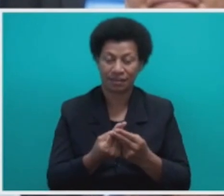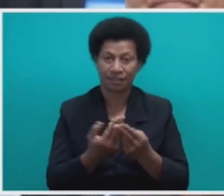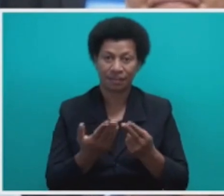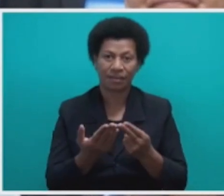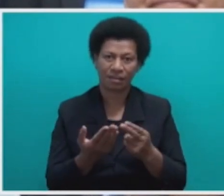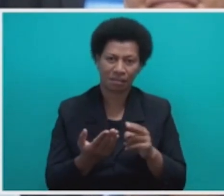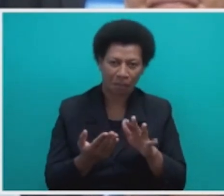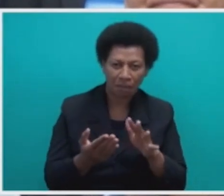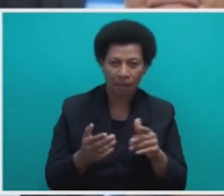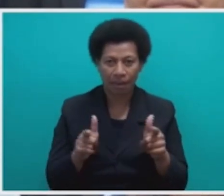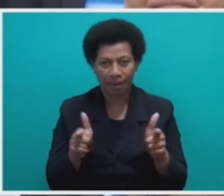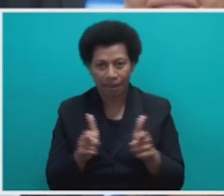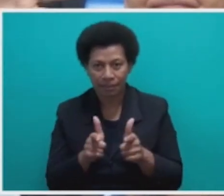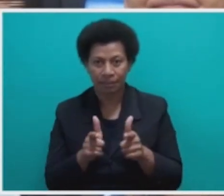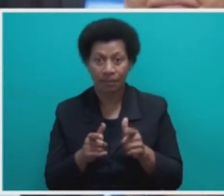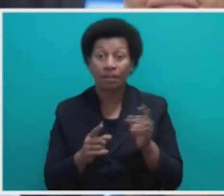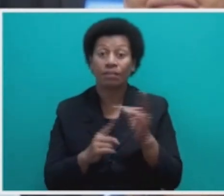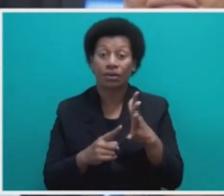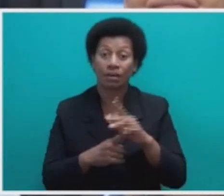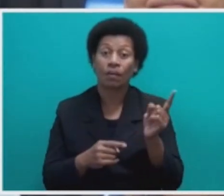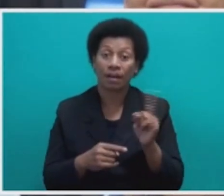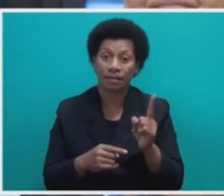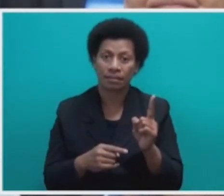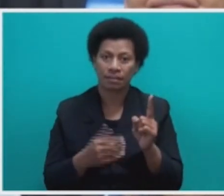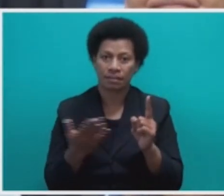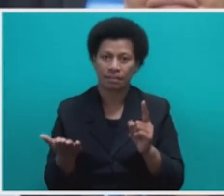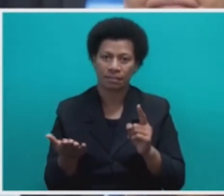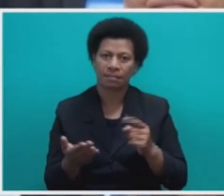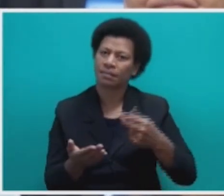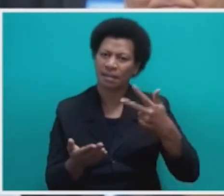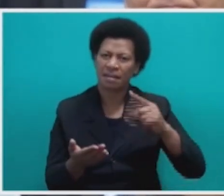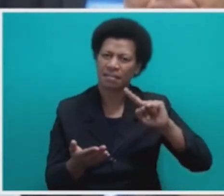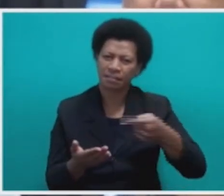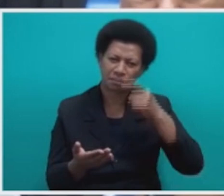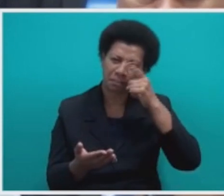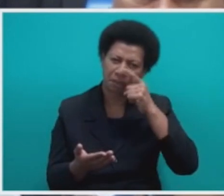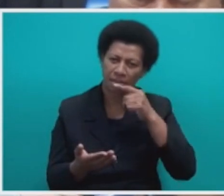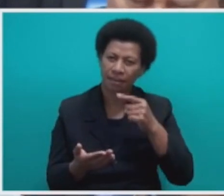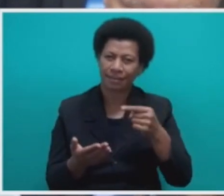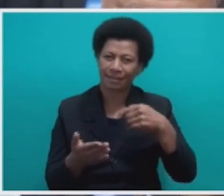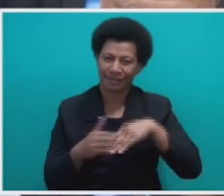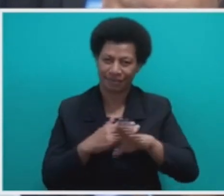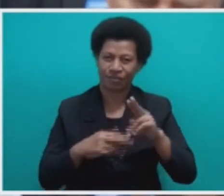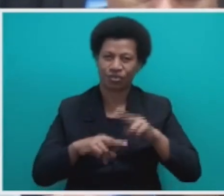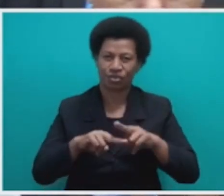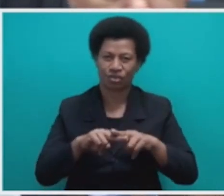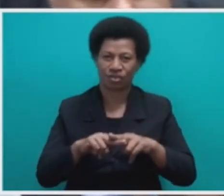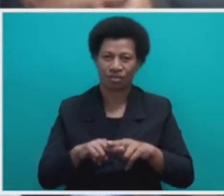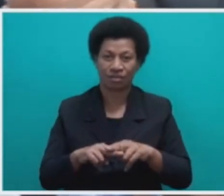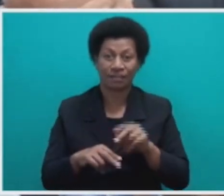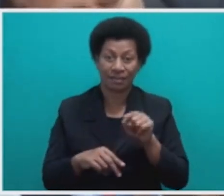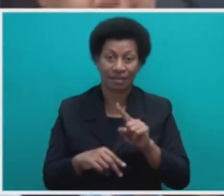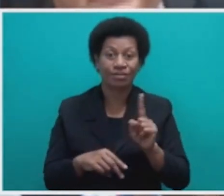than that. But the important thing is that we have 800,000 people in the country. So that's the message that we wanted to give to the